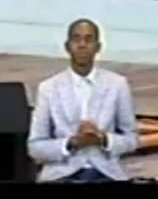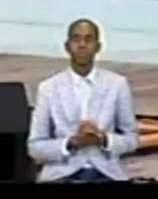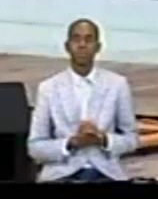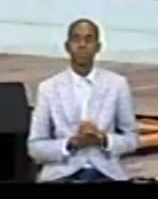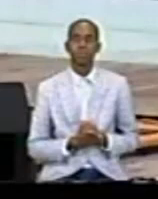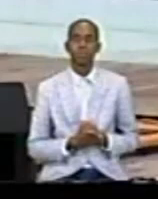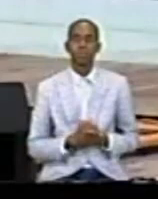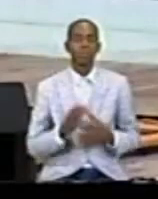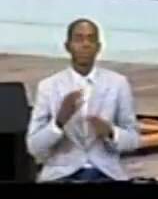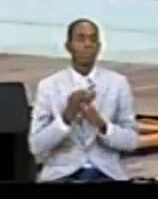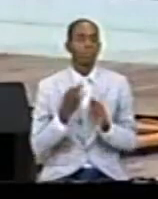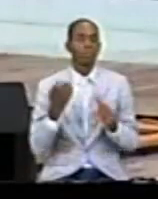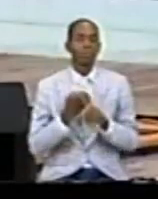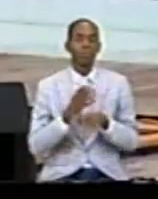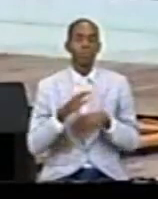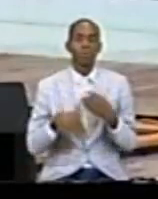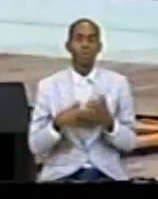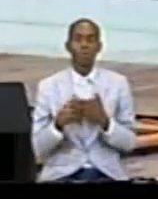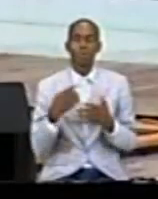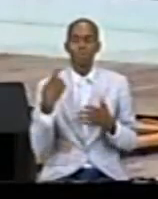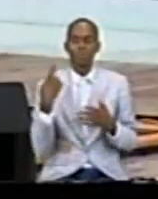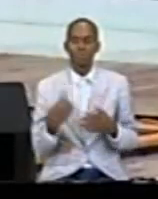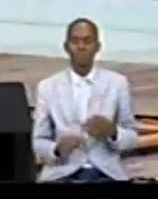Free from all the oppression.